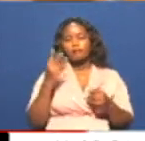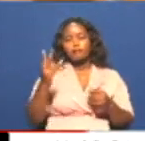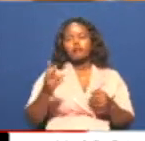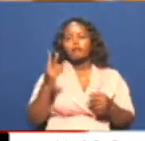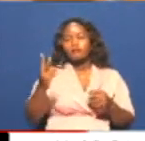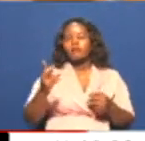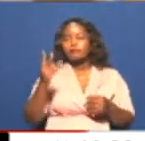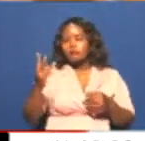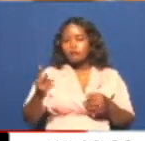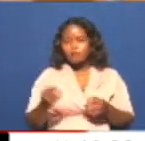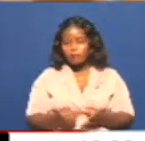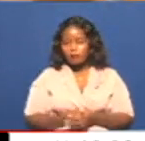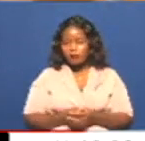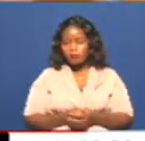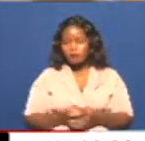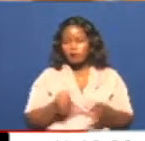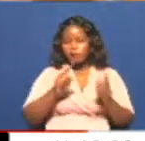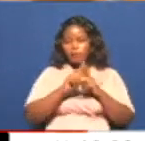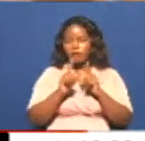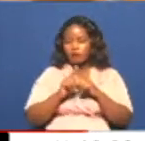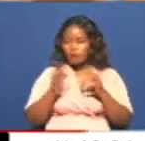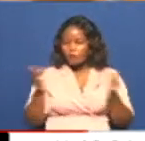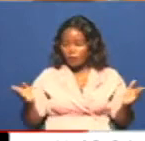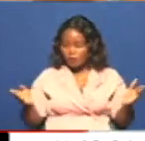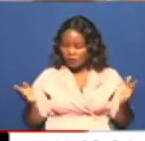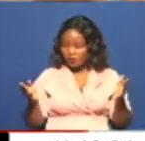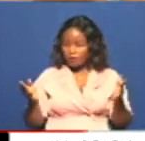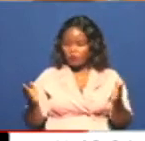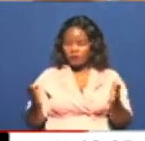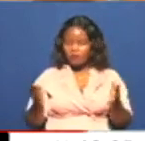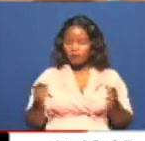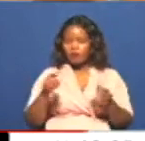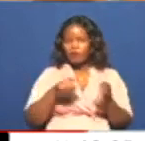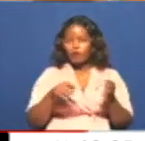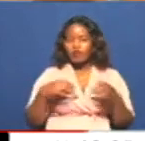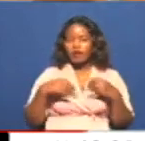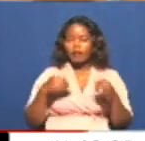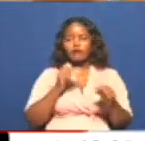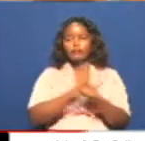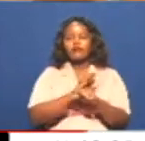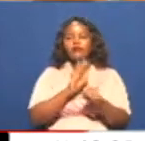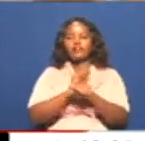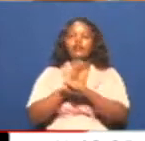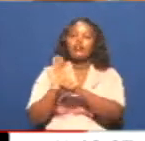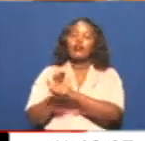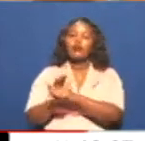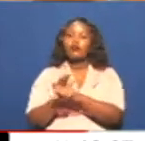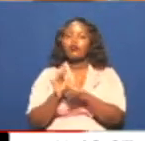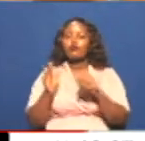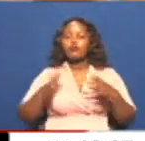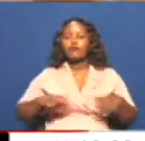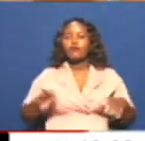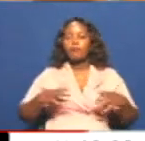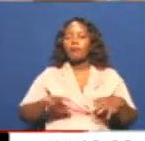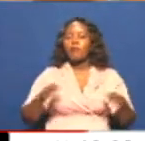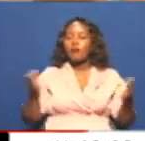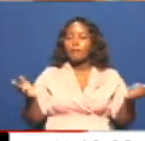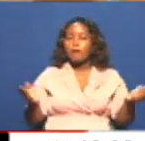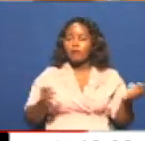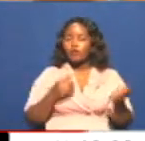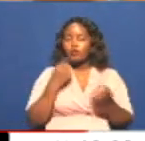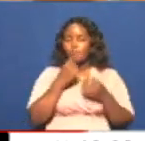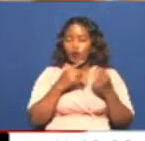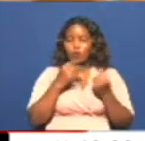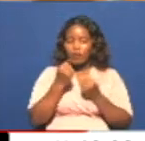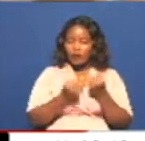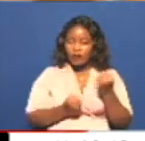be the tiebreaker? Because there are a lot of people ascribing to a certain political formation, but